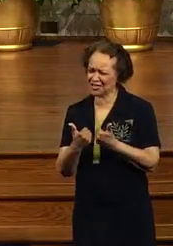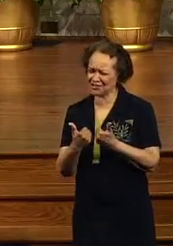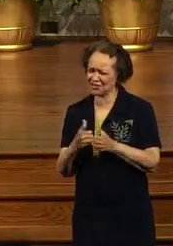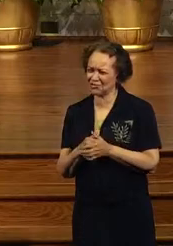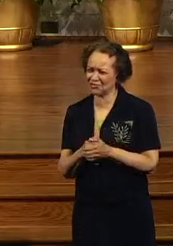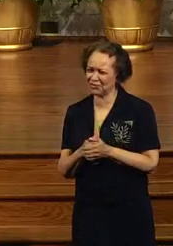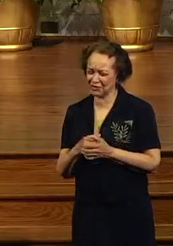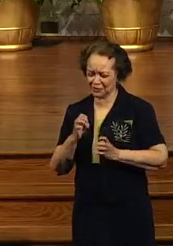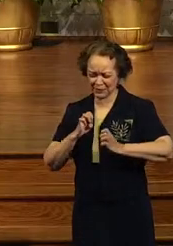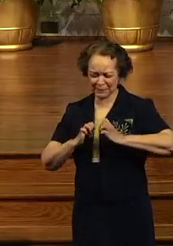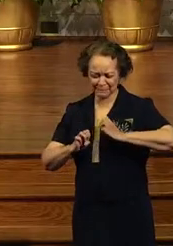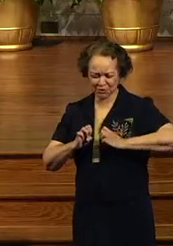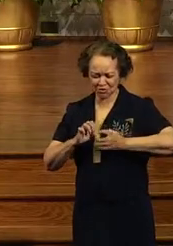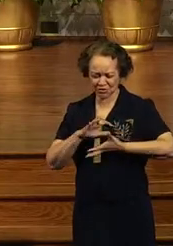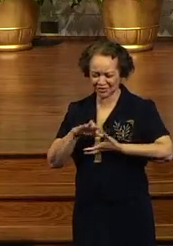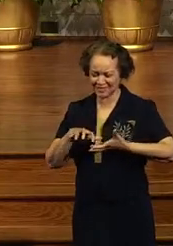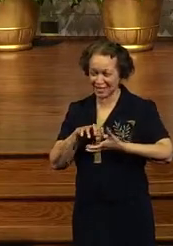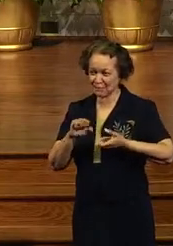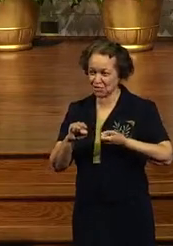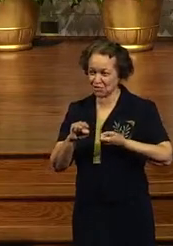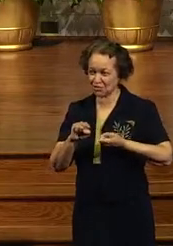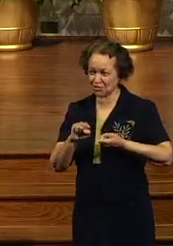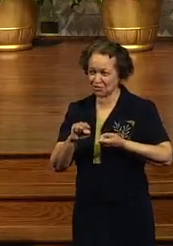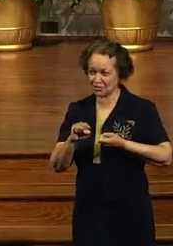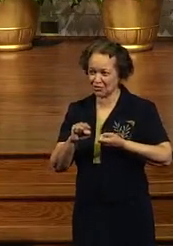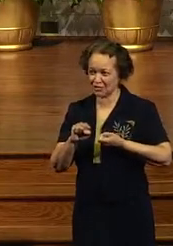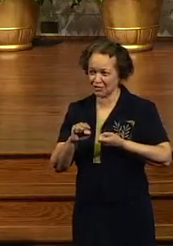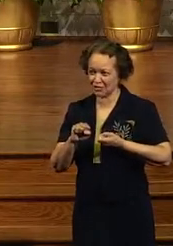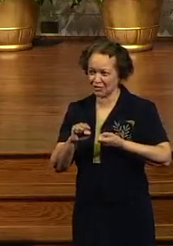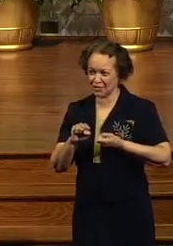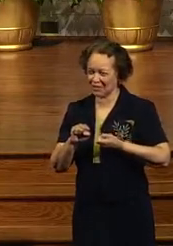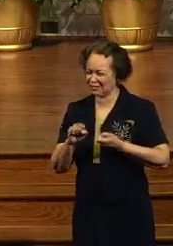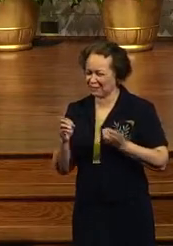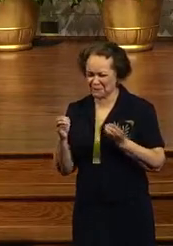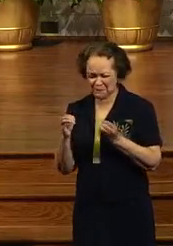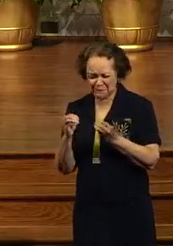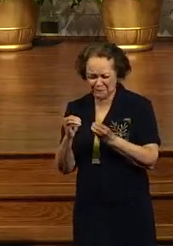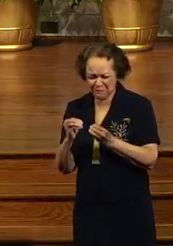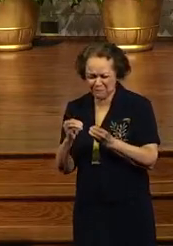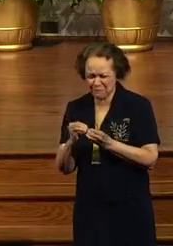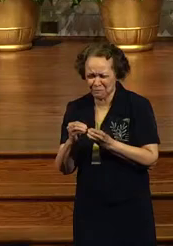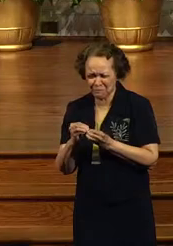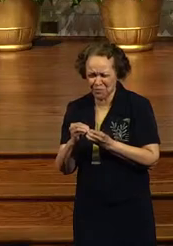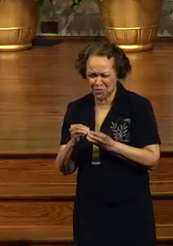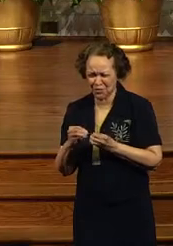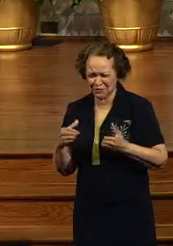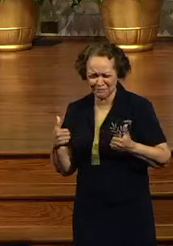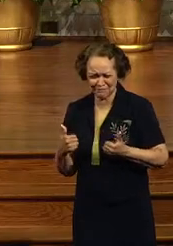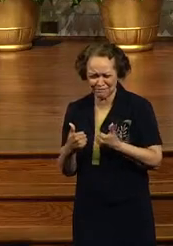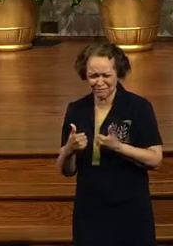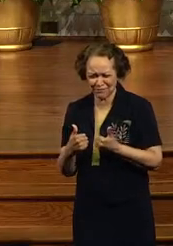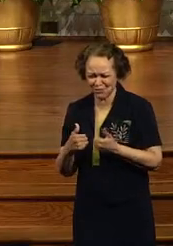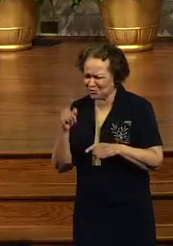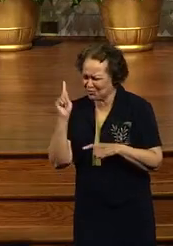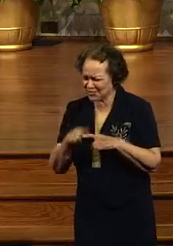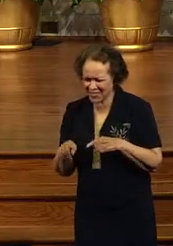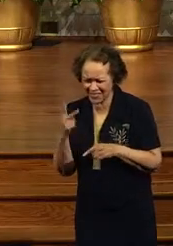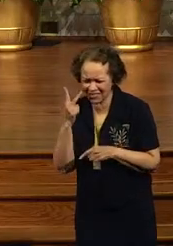The emotional damage is more of a challenge because you can't see it.